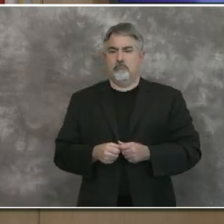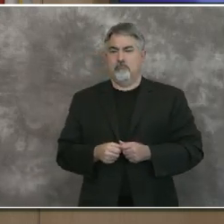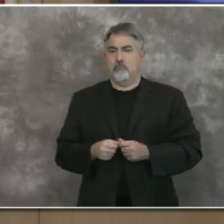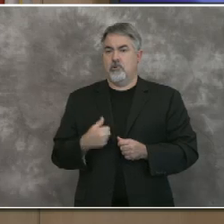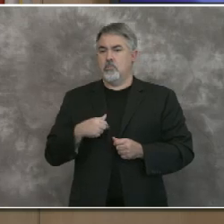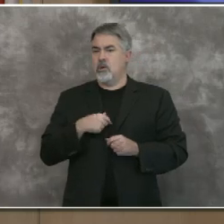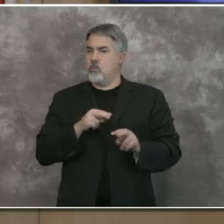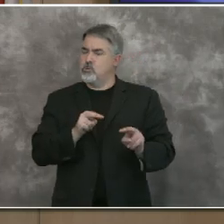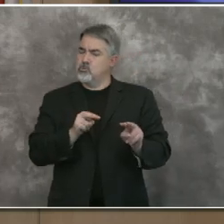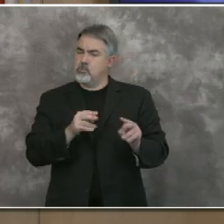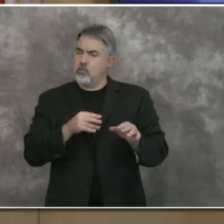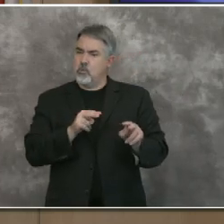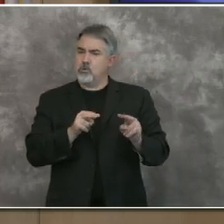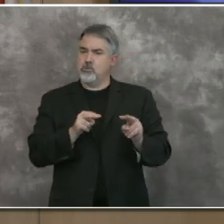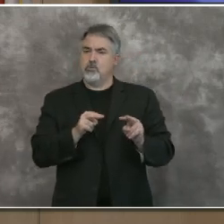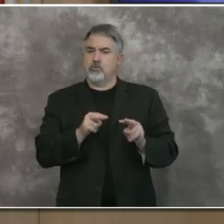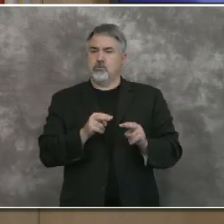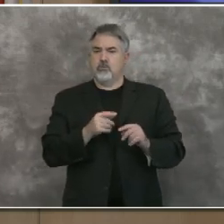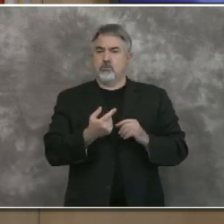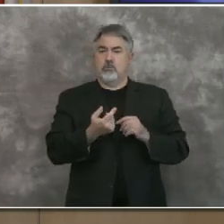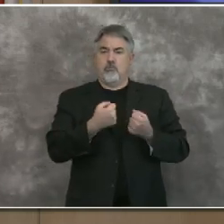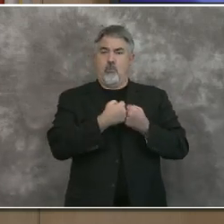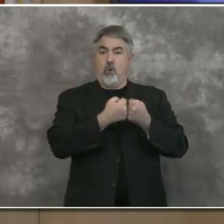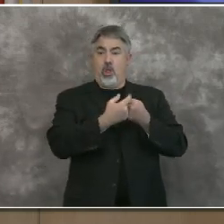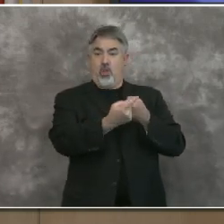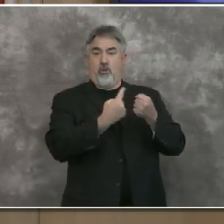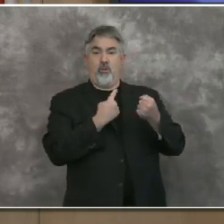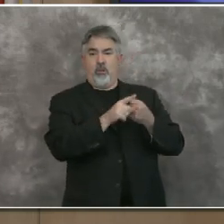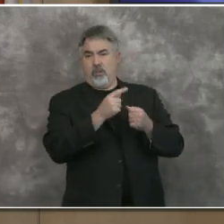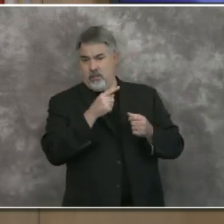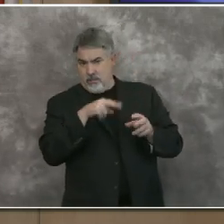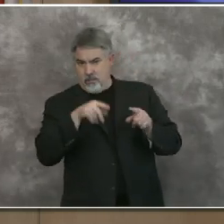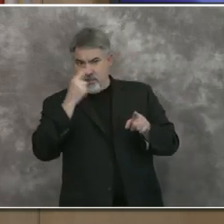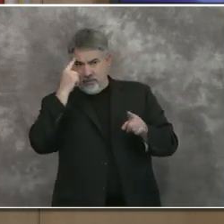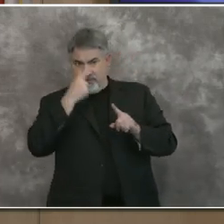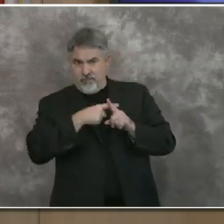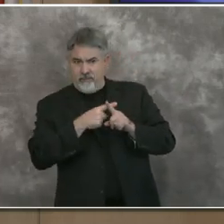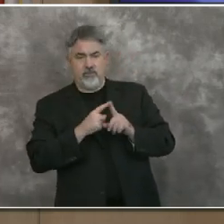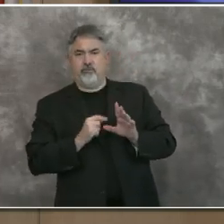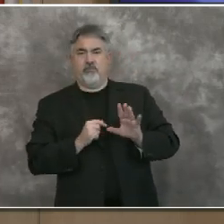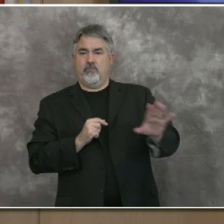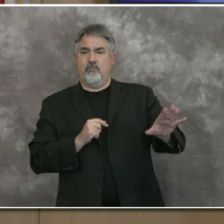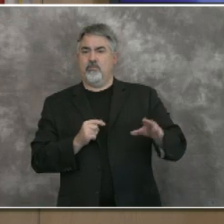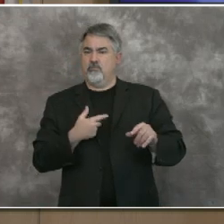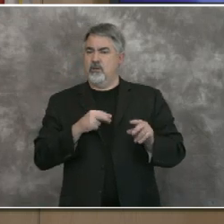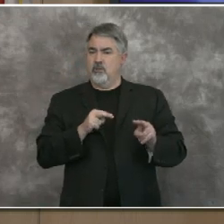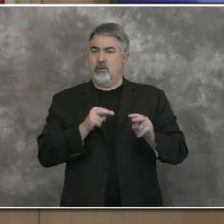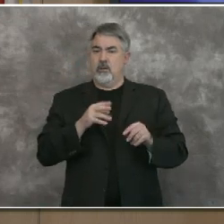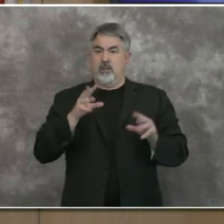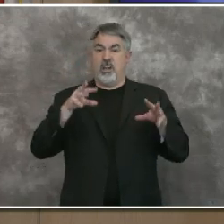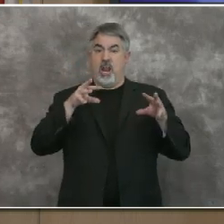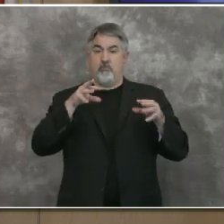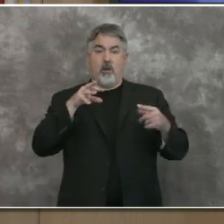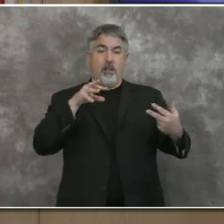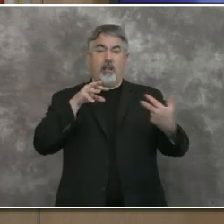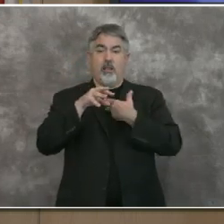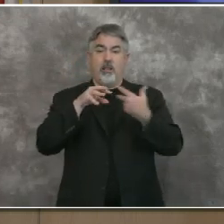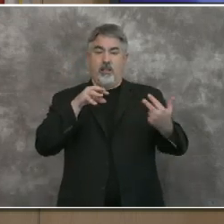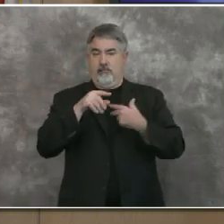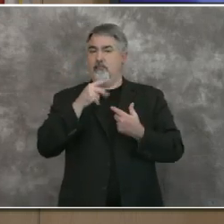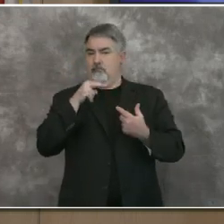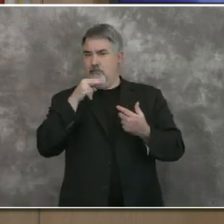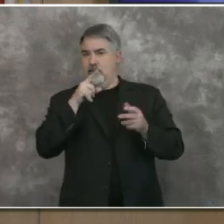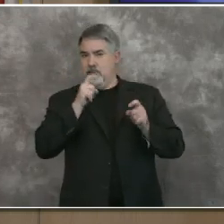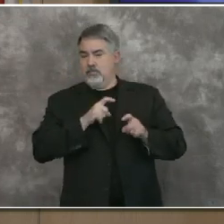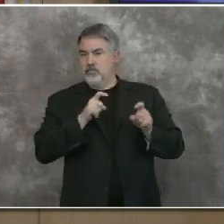the border who may have signs and symptoms of COVID disease. We're monitoring ambulances that originate with patients